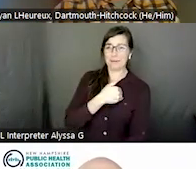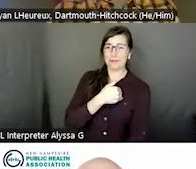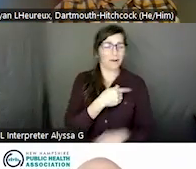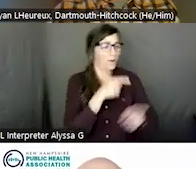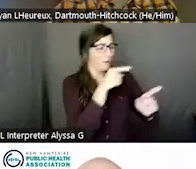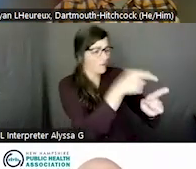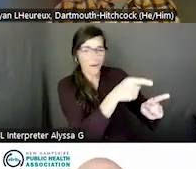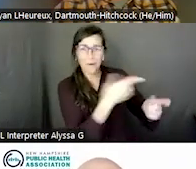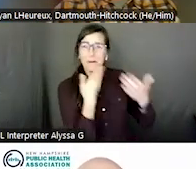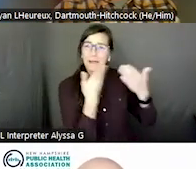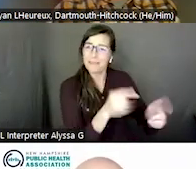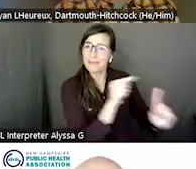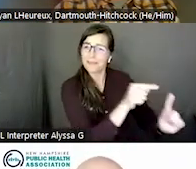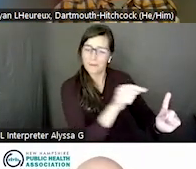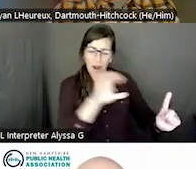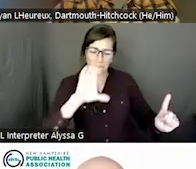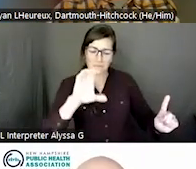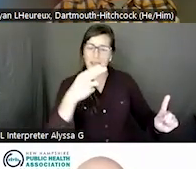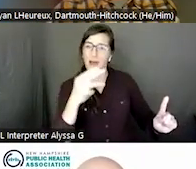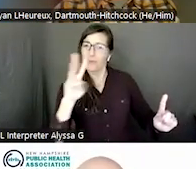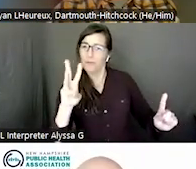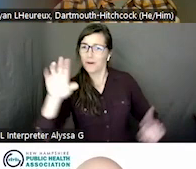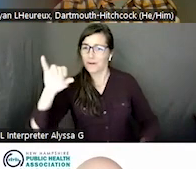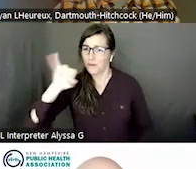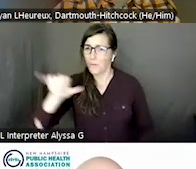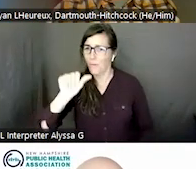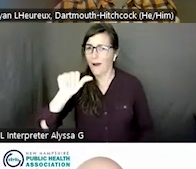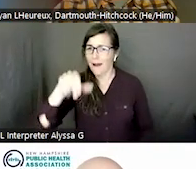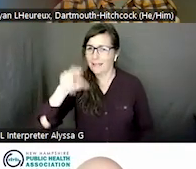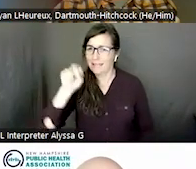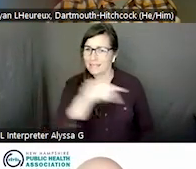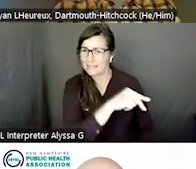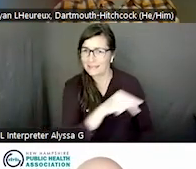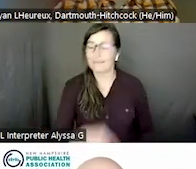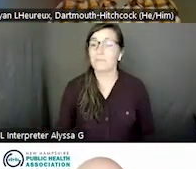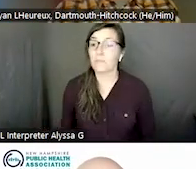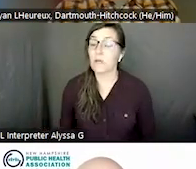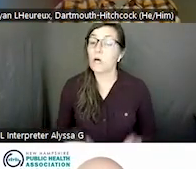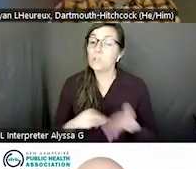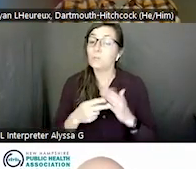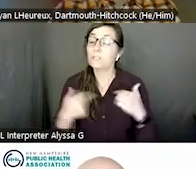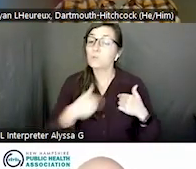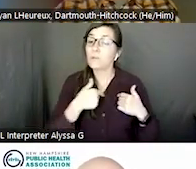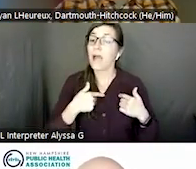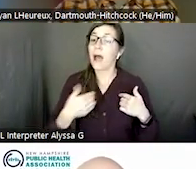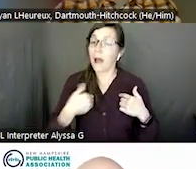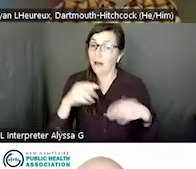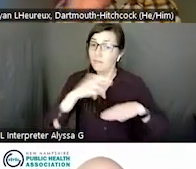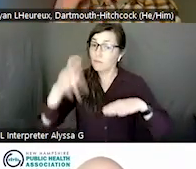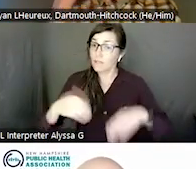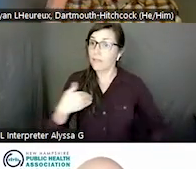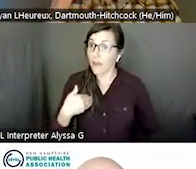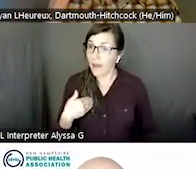Joaquin, who has that authentic connection. So what an amazing partnership. So what have we done? Do we have outcomes? Yes, we have some